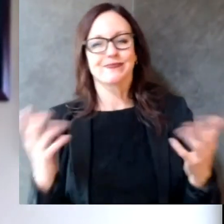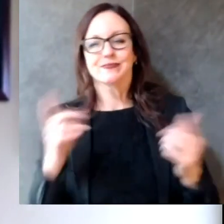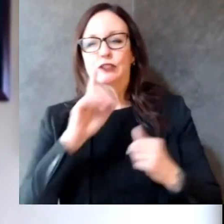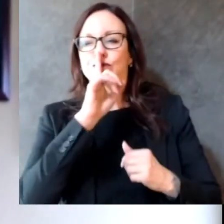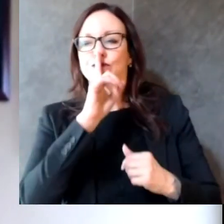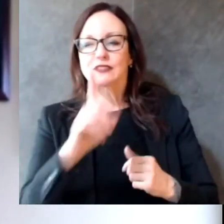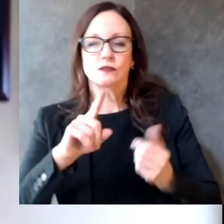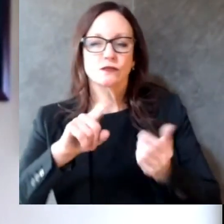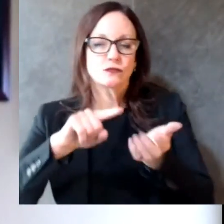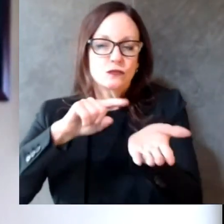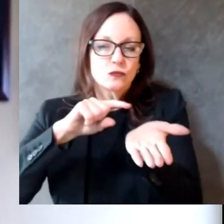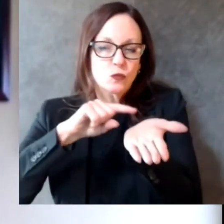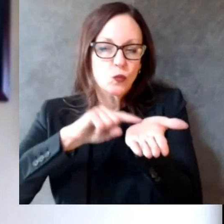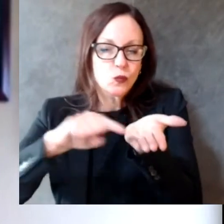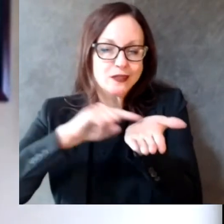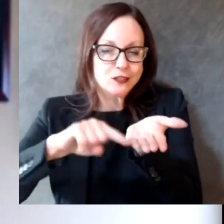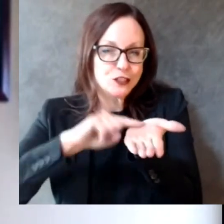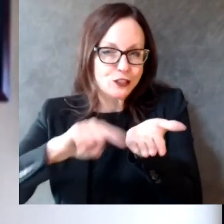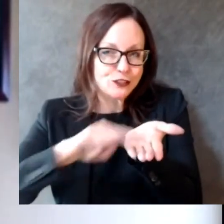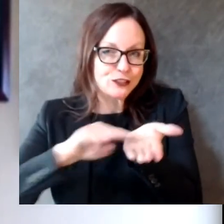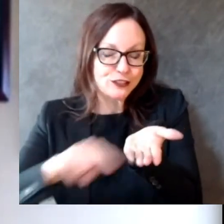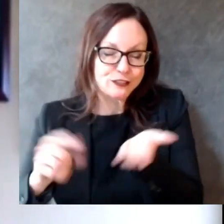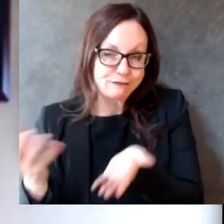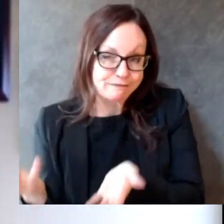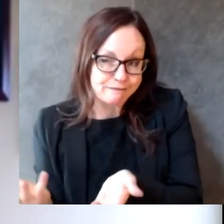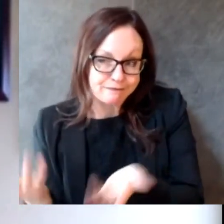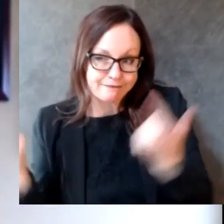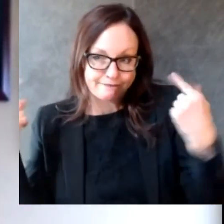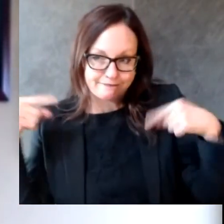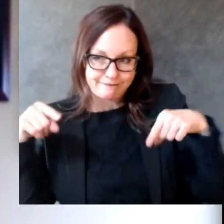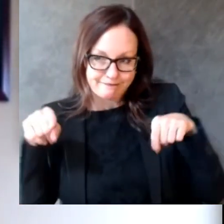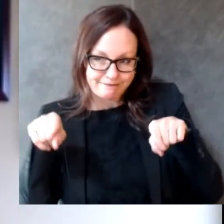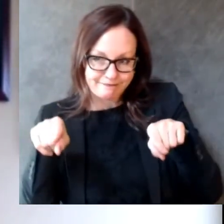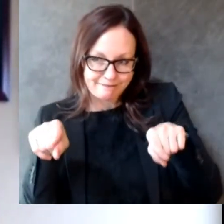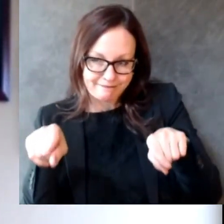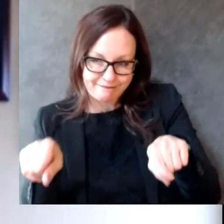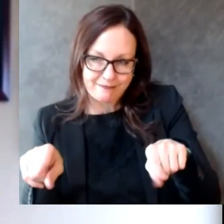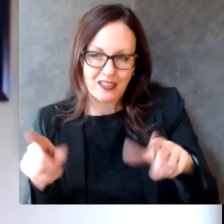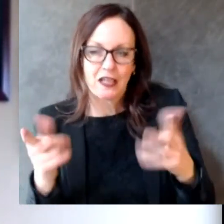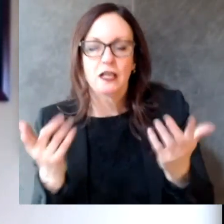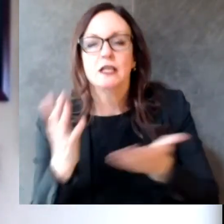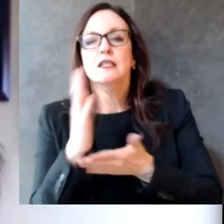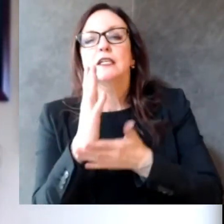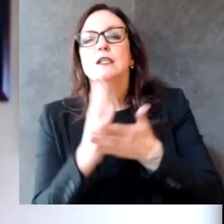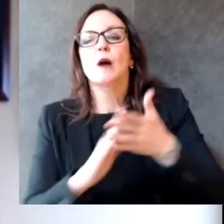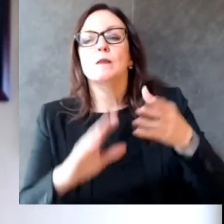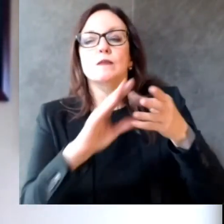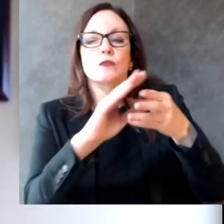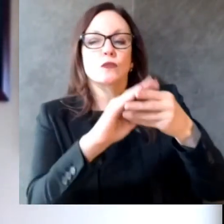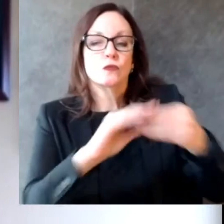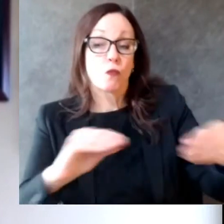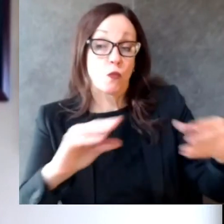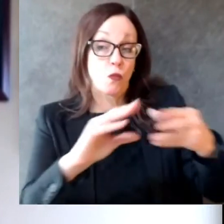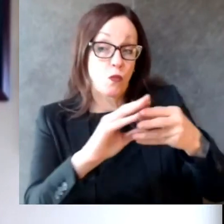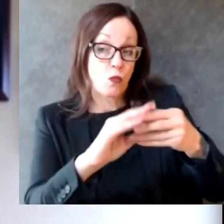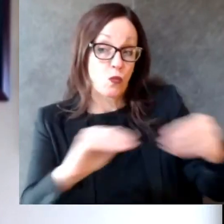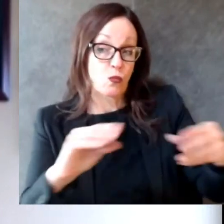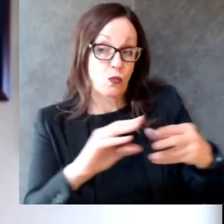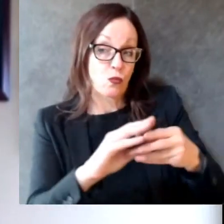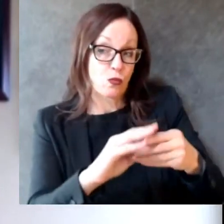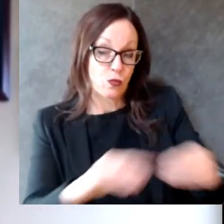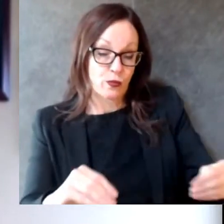of women reporting changes in their cycles compared to regular. I would say that's generally